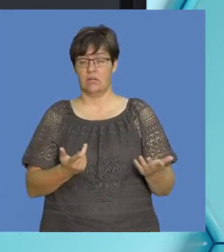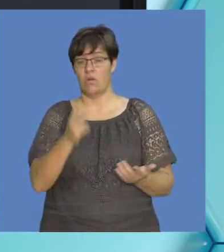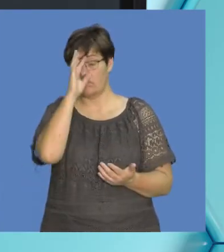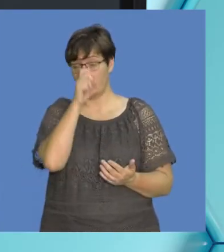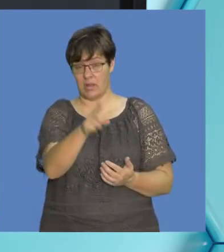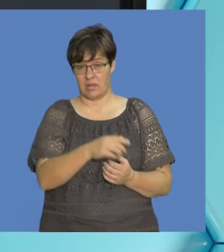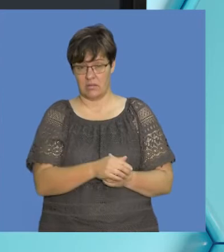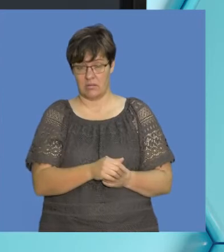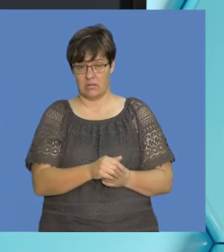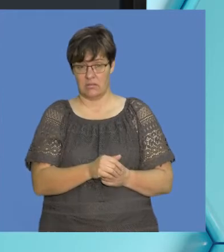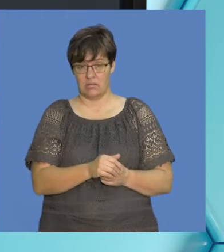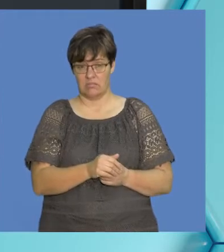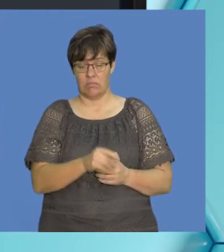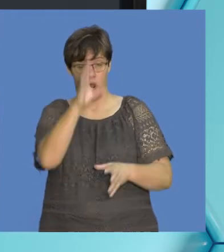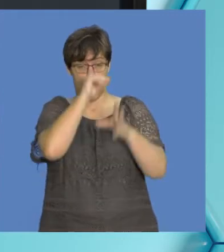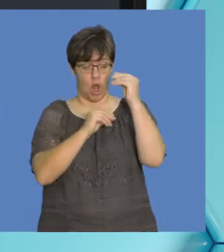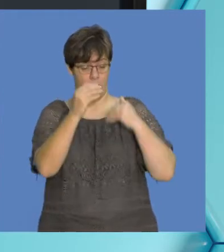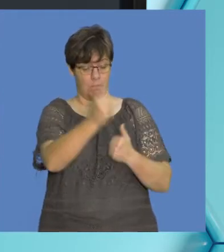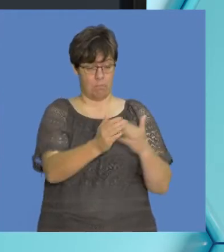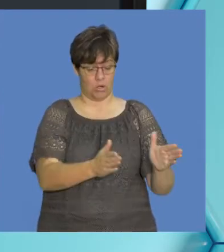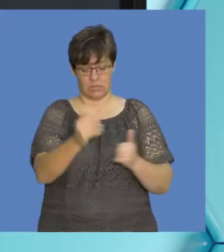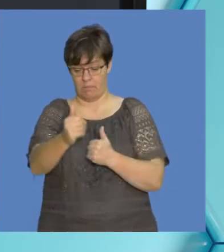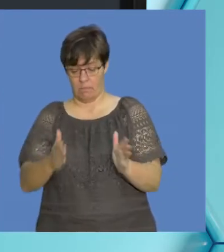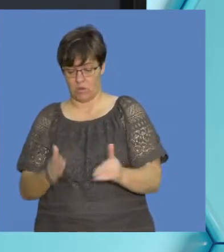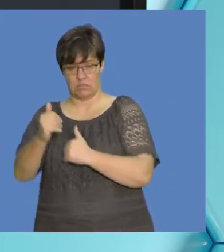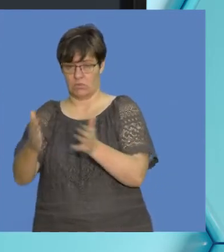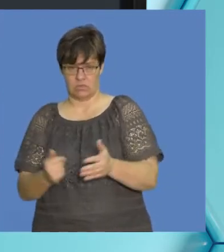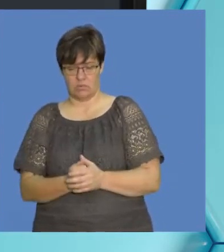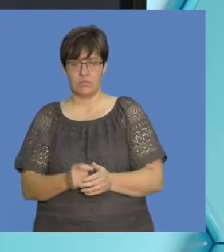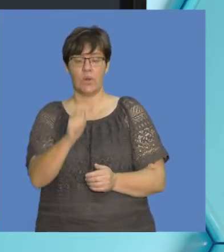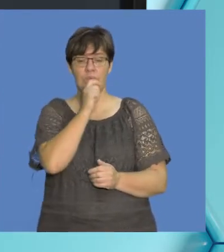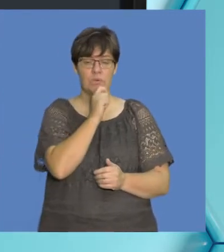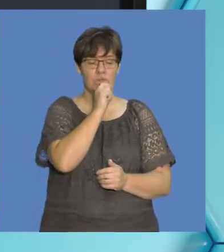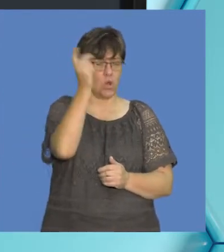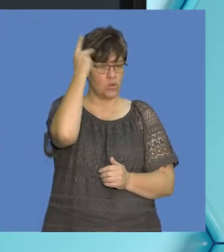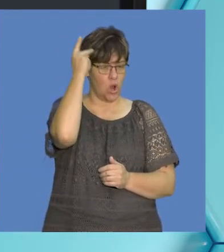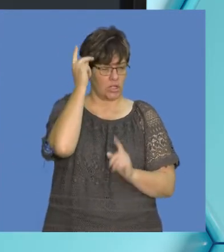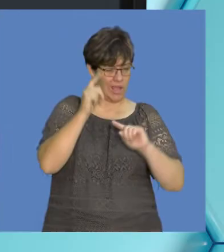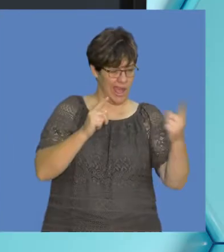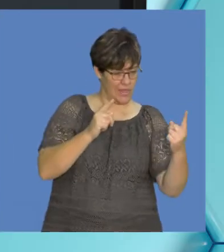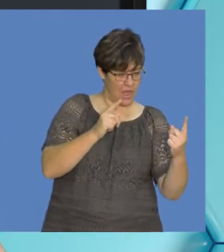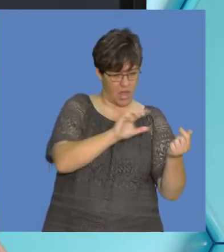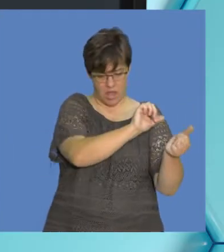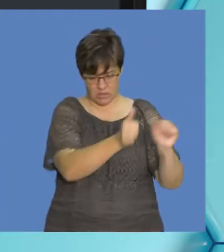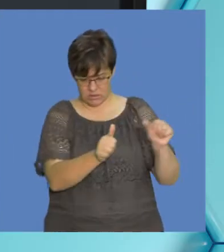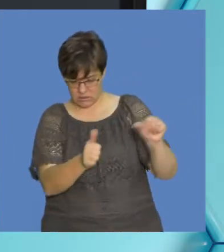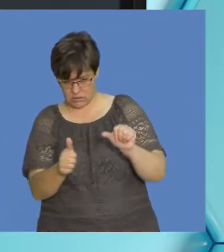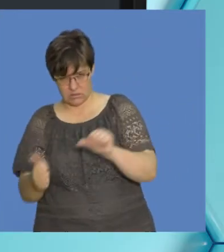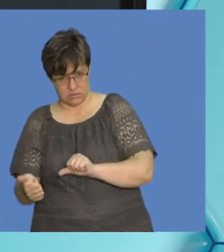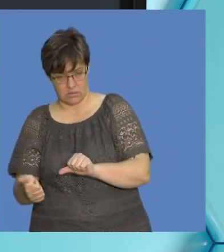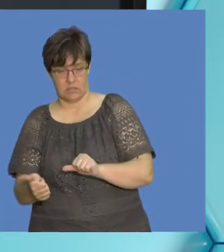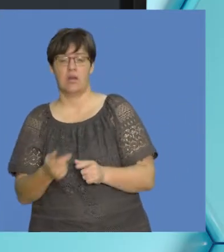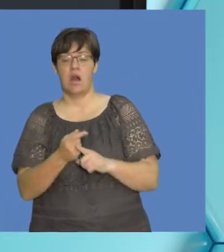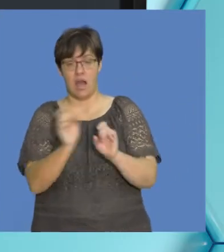remember, you don't learn in boxes. In accounting, you've got to use your knowledge in other sections as well. And clearly you